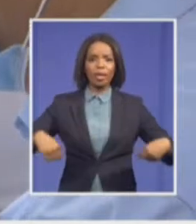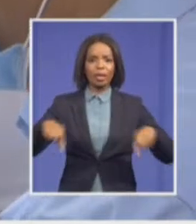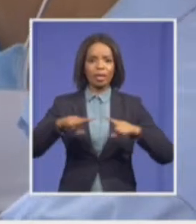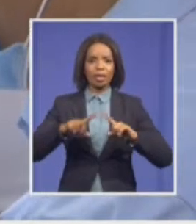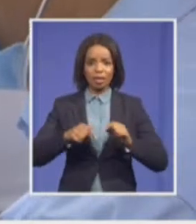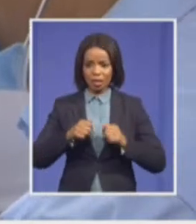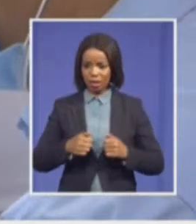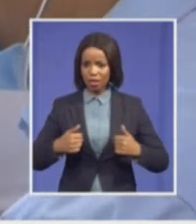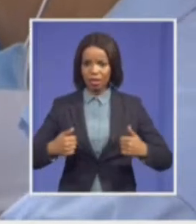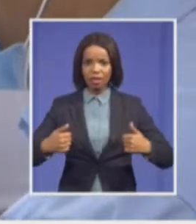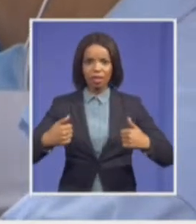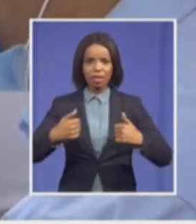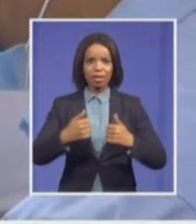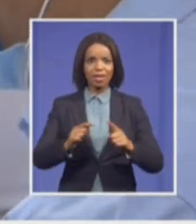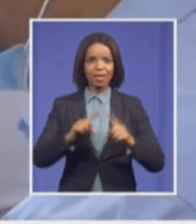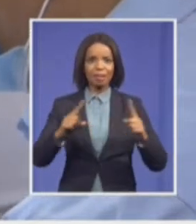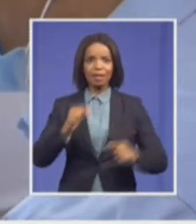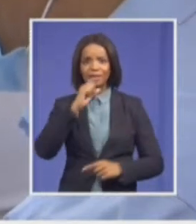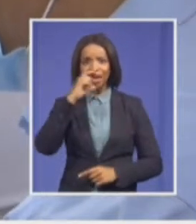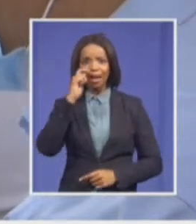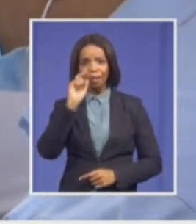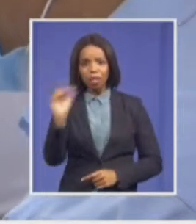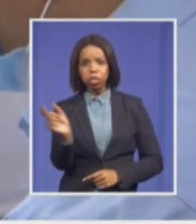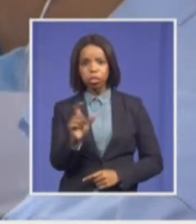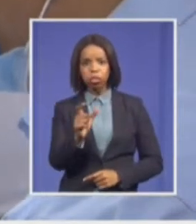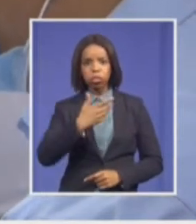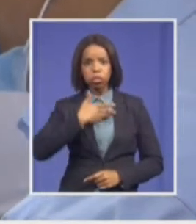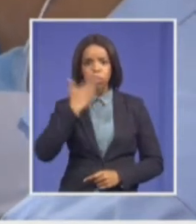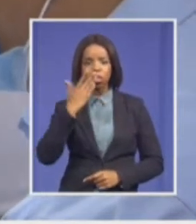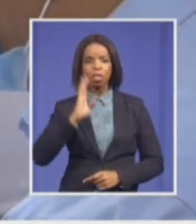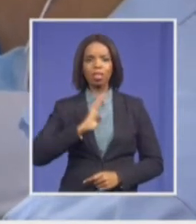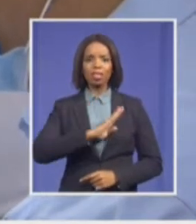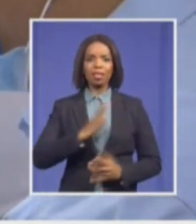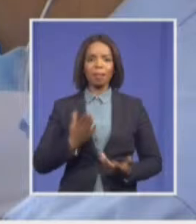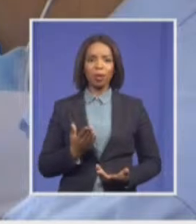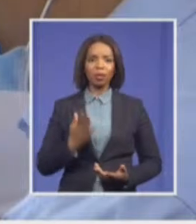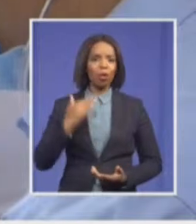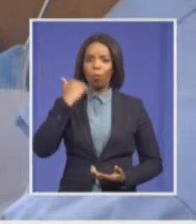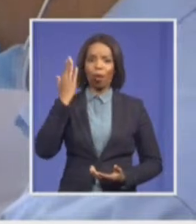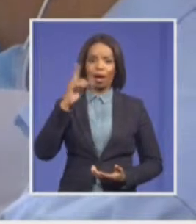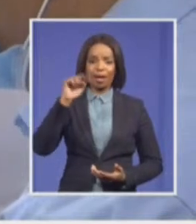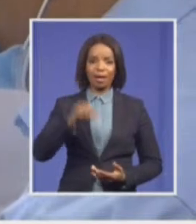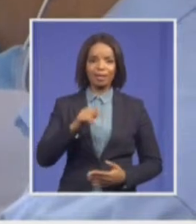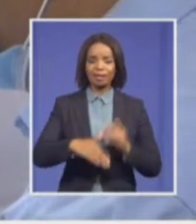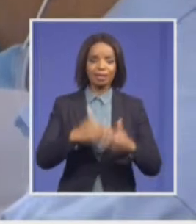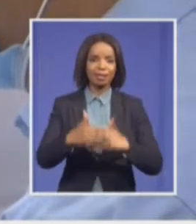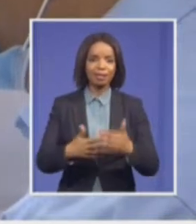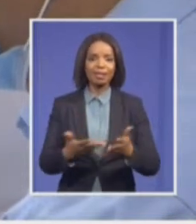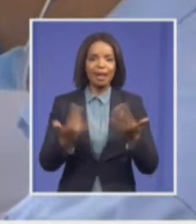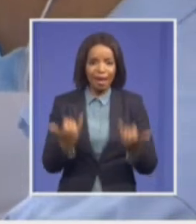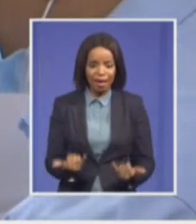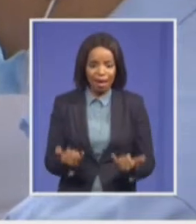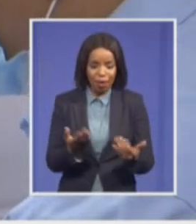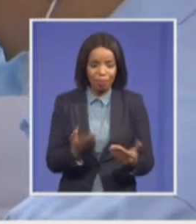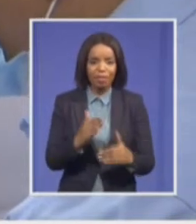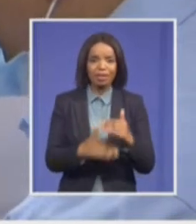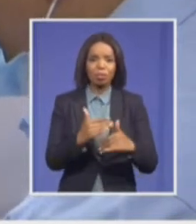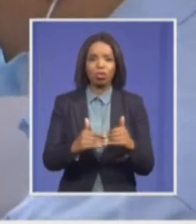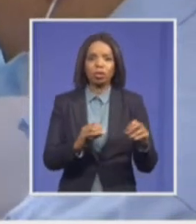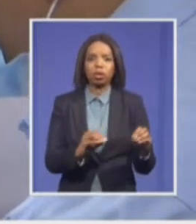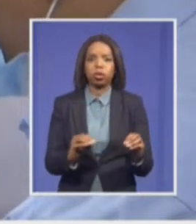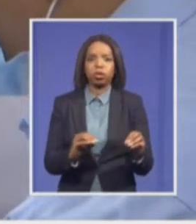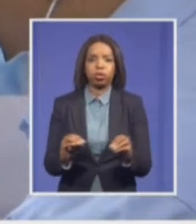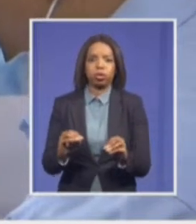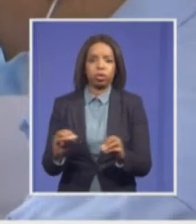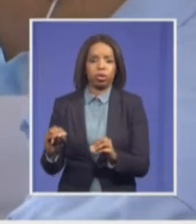want this hearing to proceed, it's actually derailing this process. And I would ask, Chair, that we not allow this process